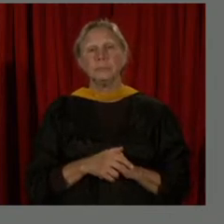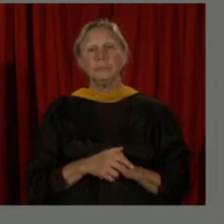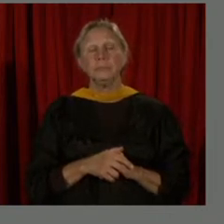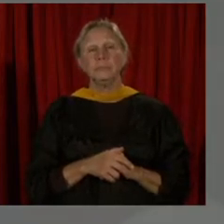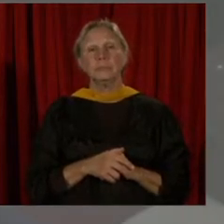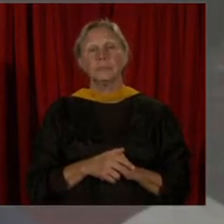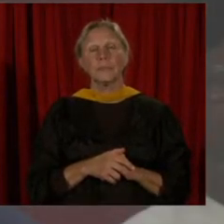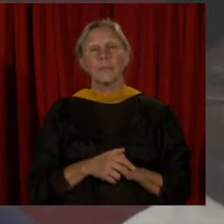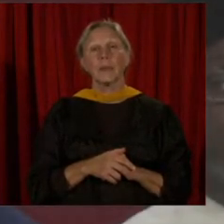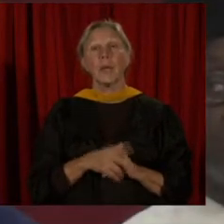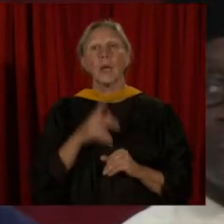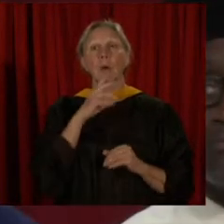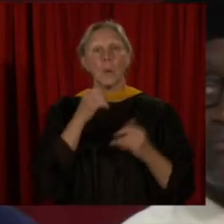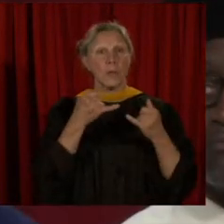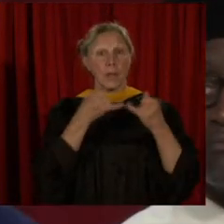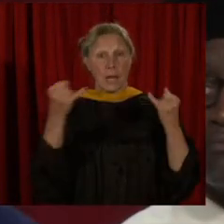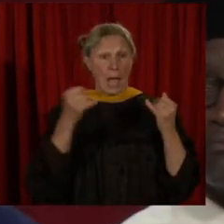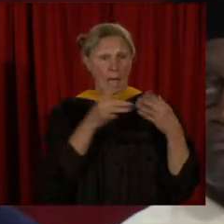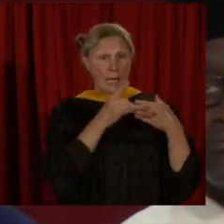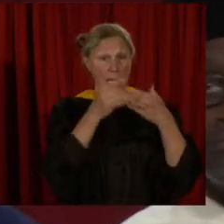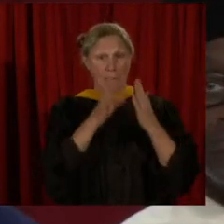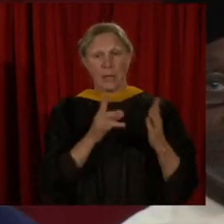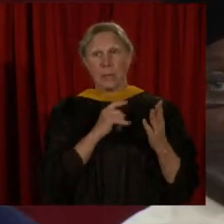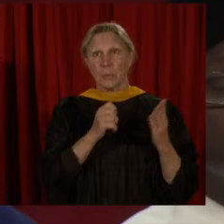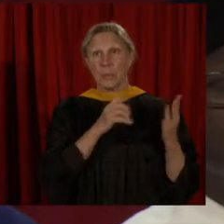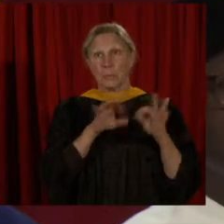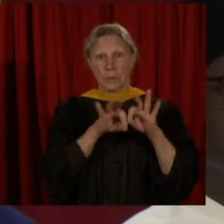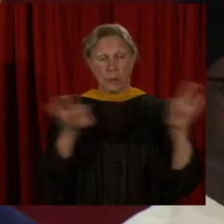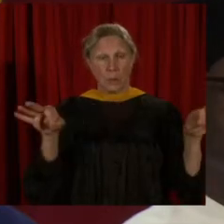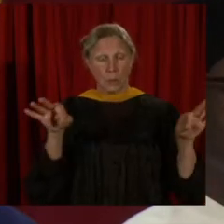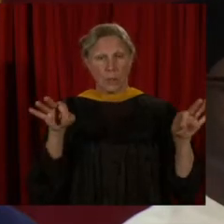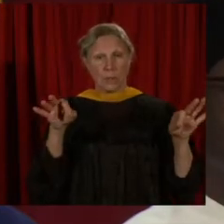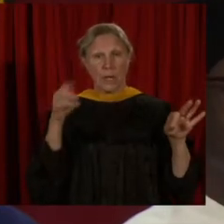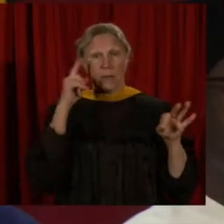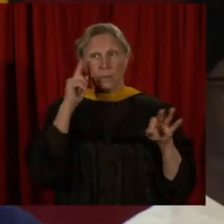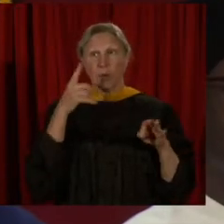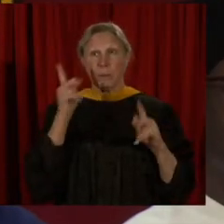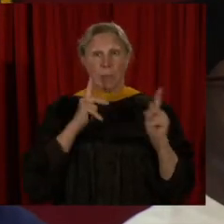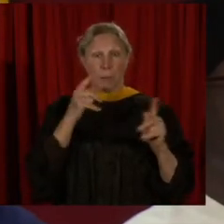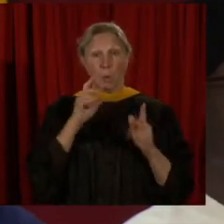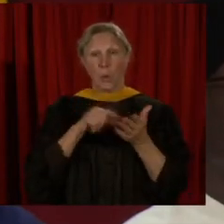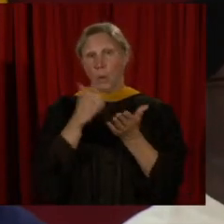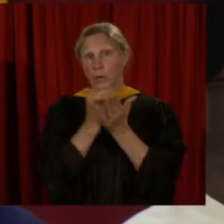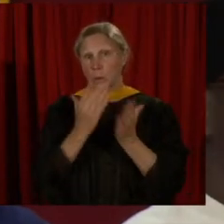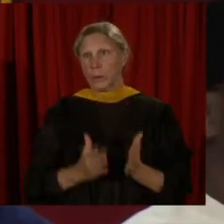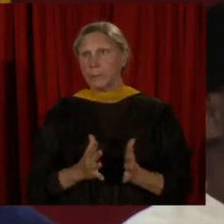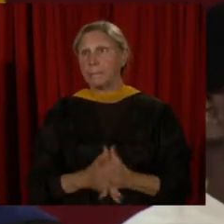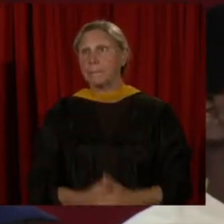Will the line coordinators please present the degrees for the candidates?